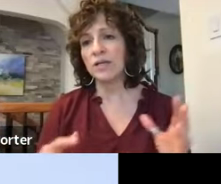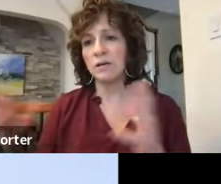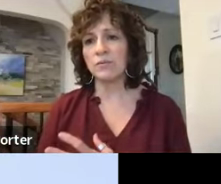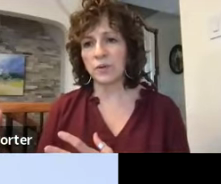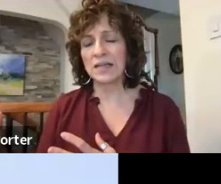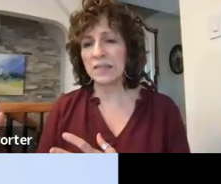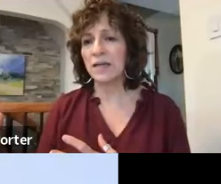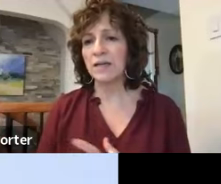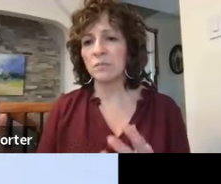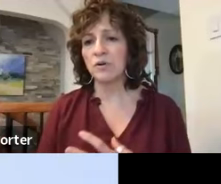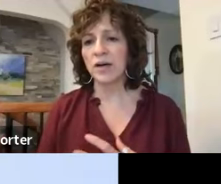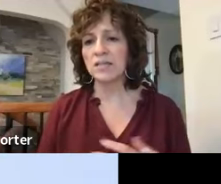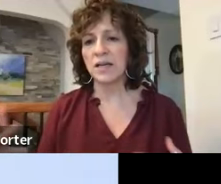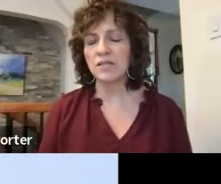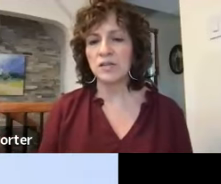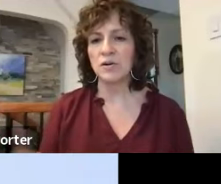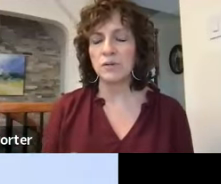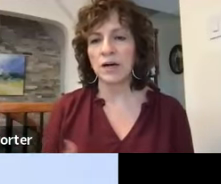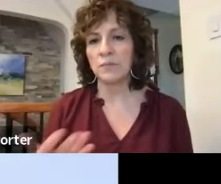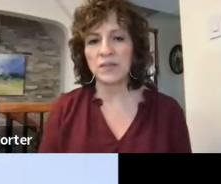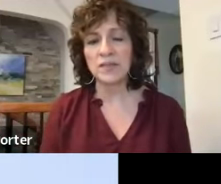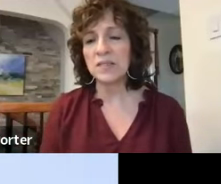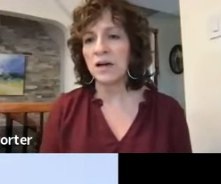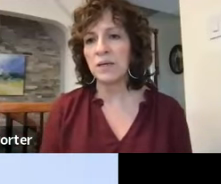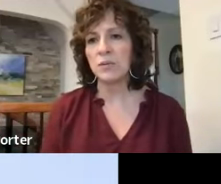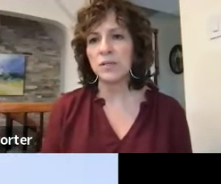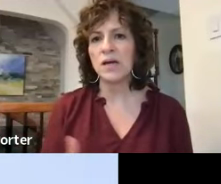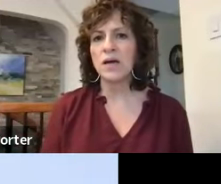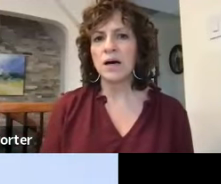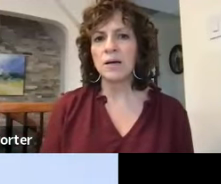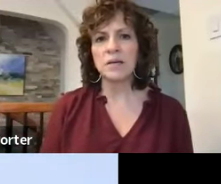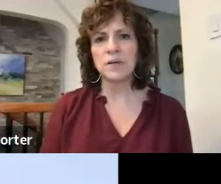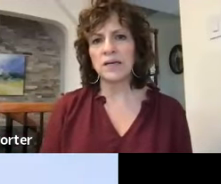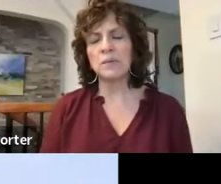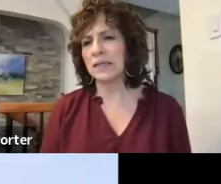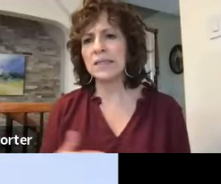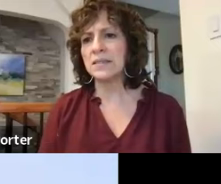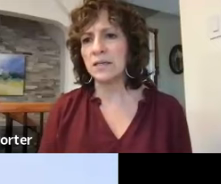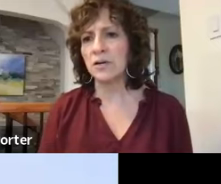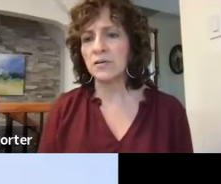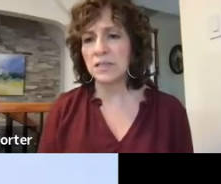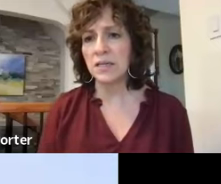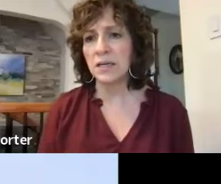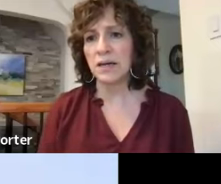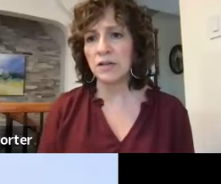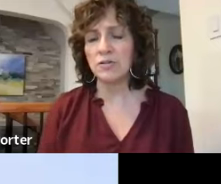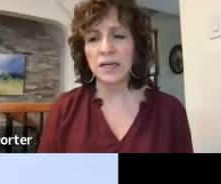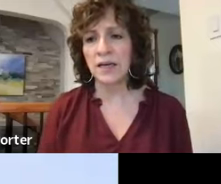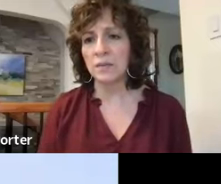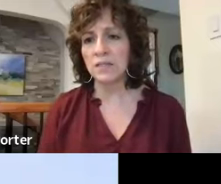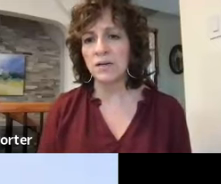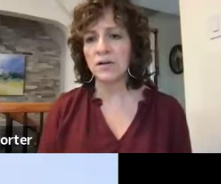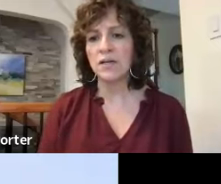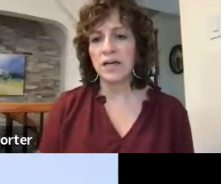and it really escalated and progressed. And so at this time, it had been at least a year since he had used